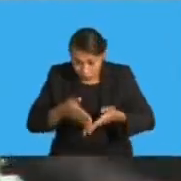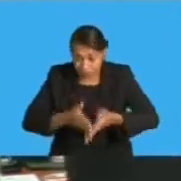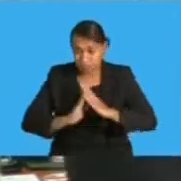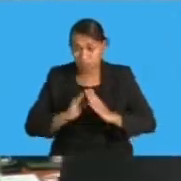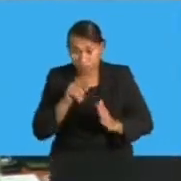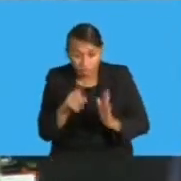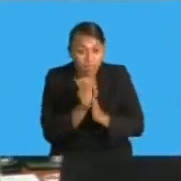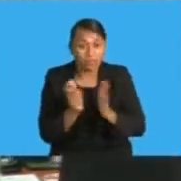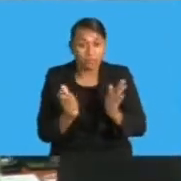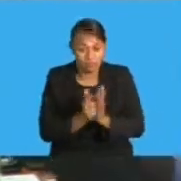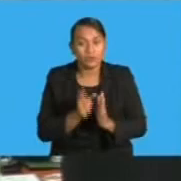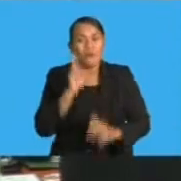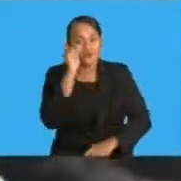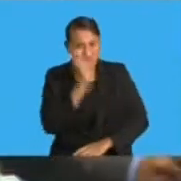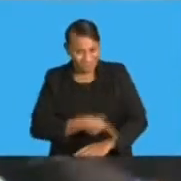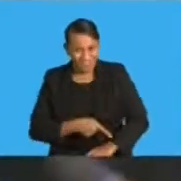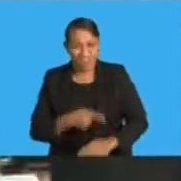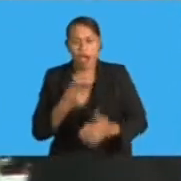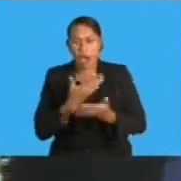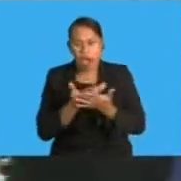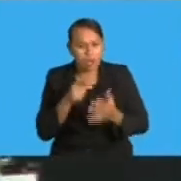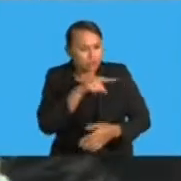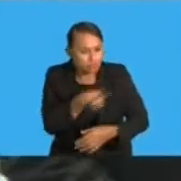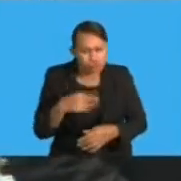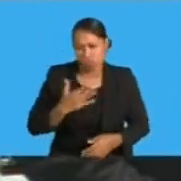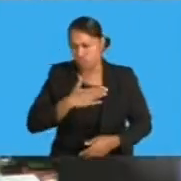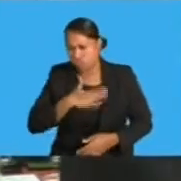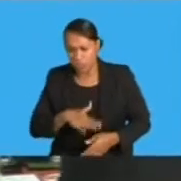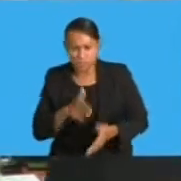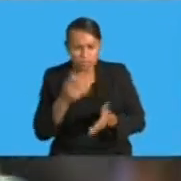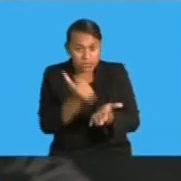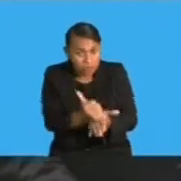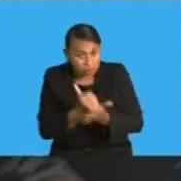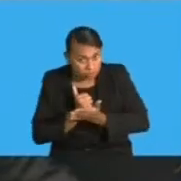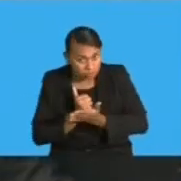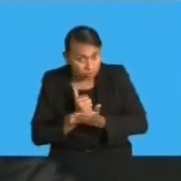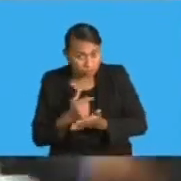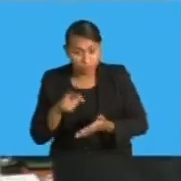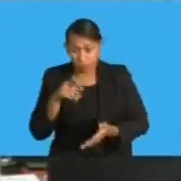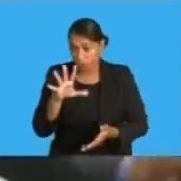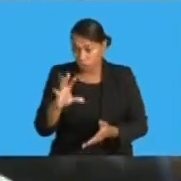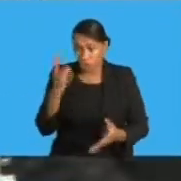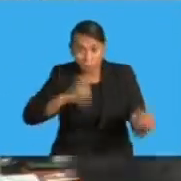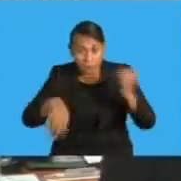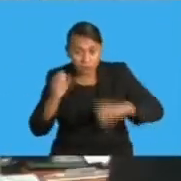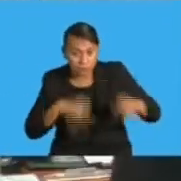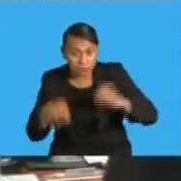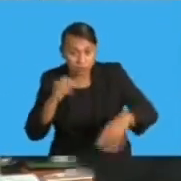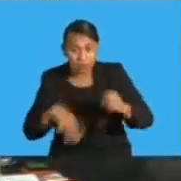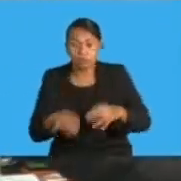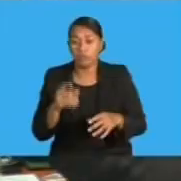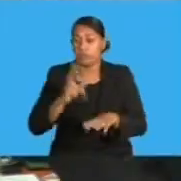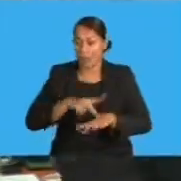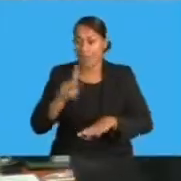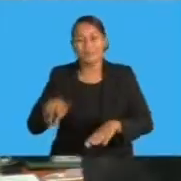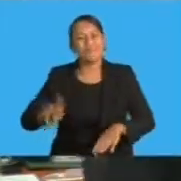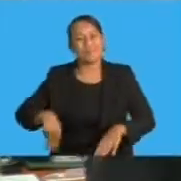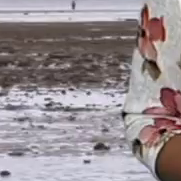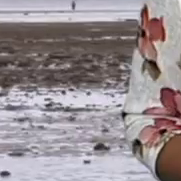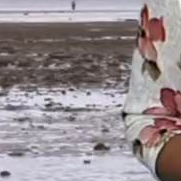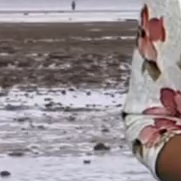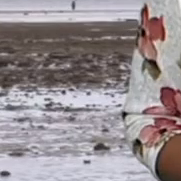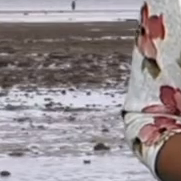is where we wanted the support and the contribution from the parliament members, Mr. Speaker,